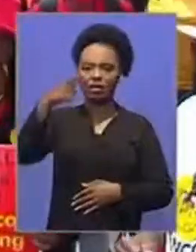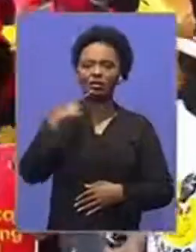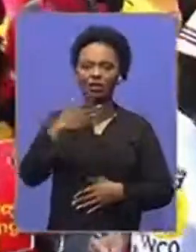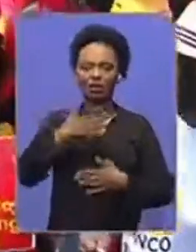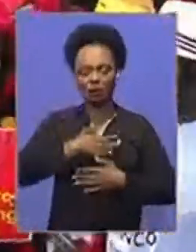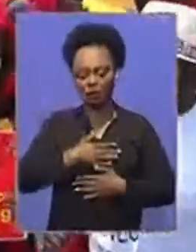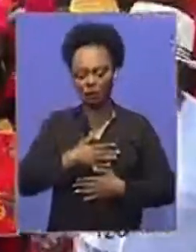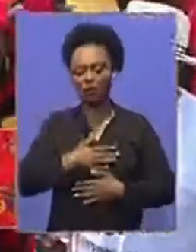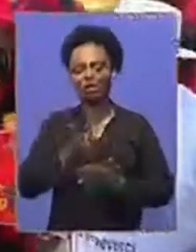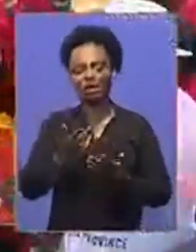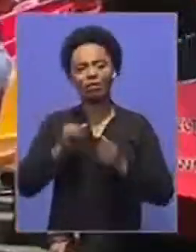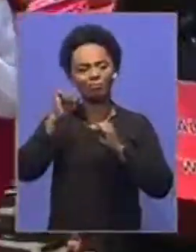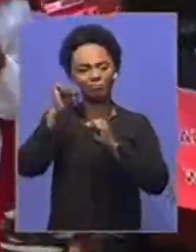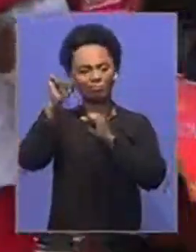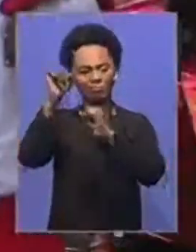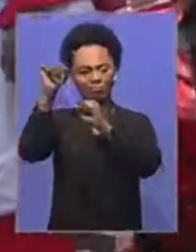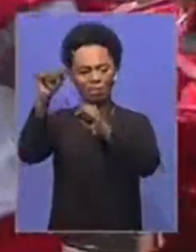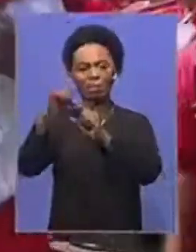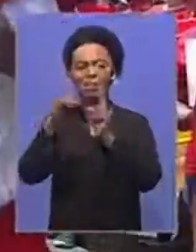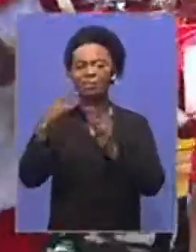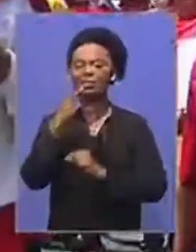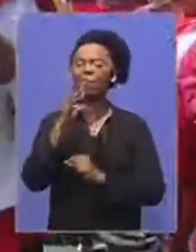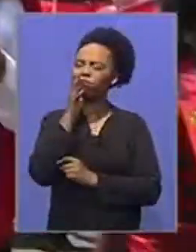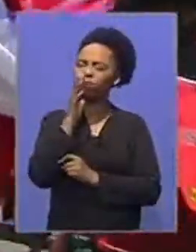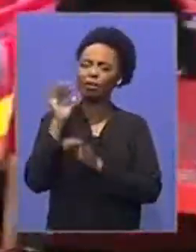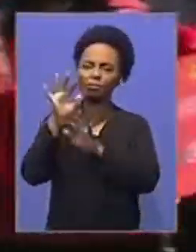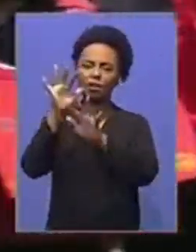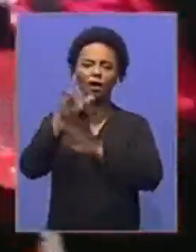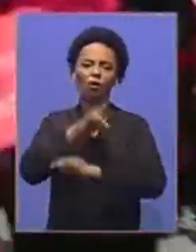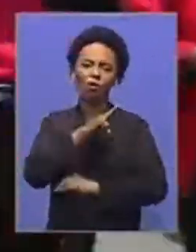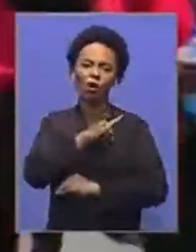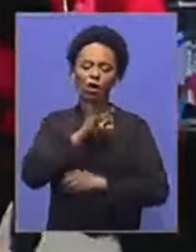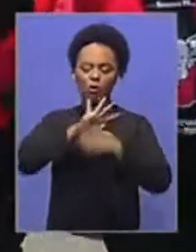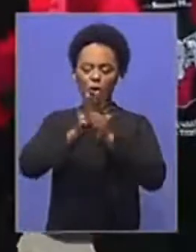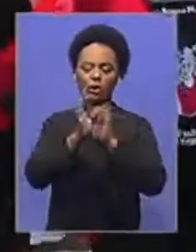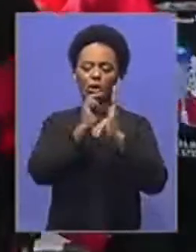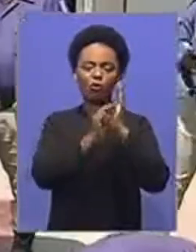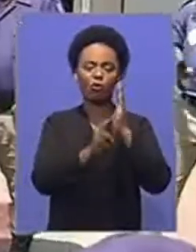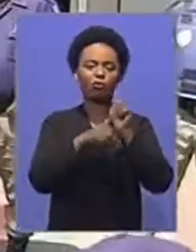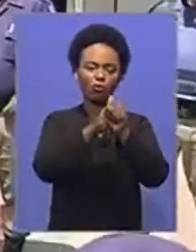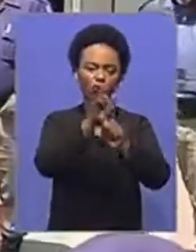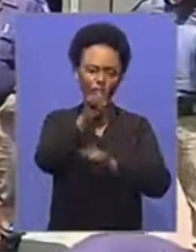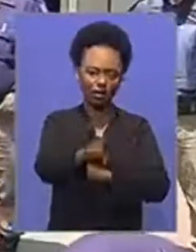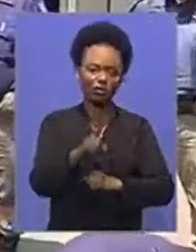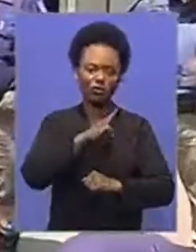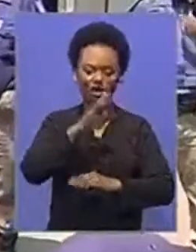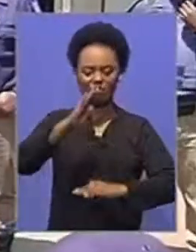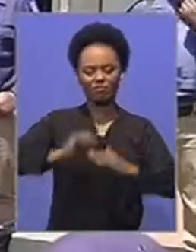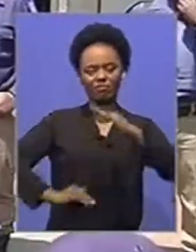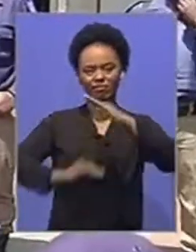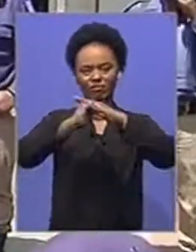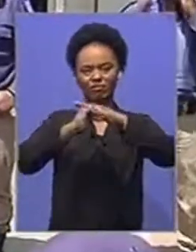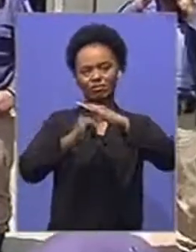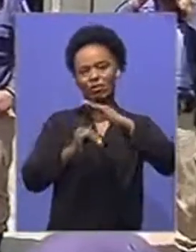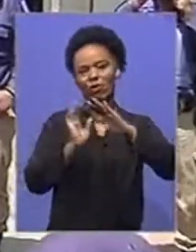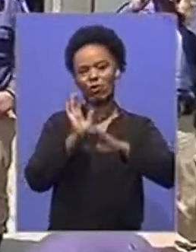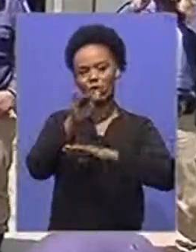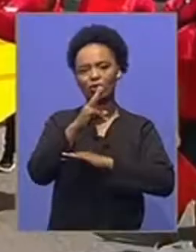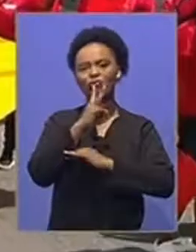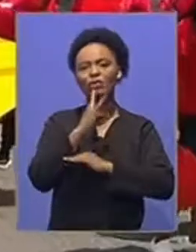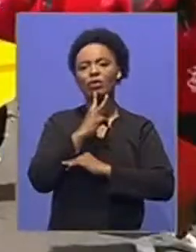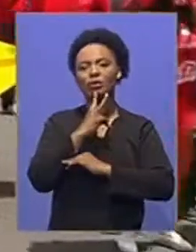a yona gore a seke a tla ka makatla a namane go ya ka melawana ya COVID-19 e e nang le palo e lekanyeditsweng go dikete di le 2 kwa